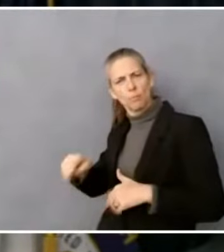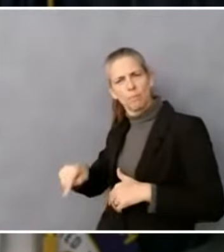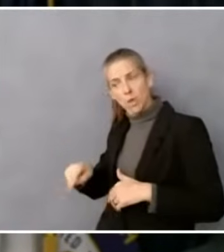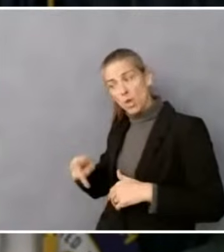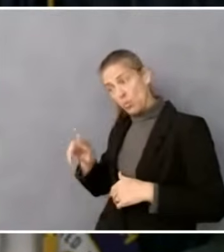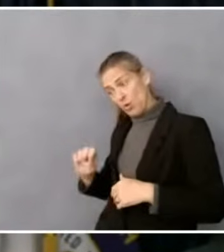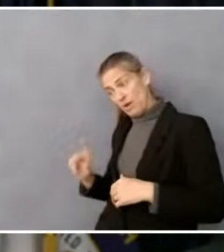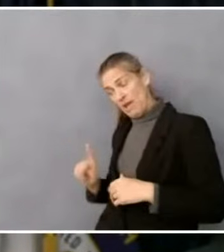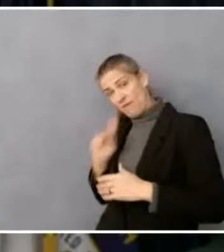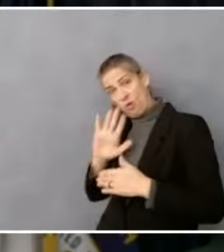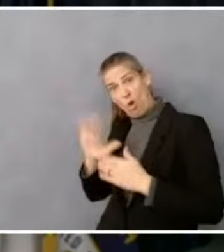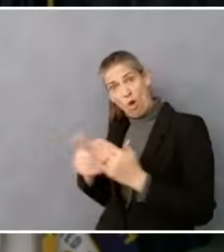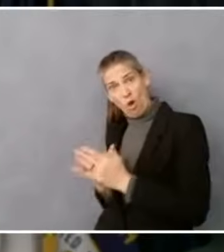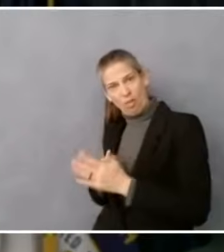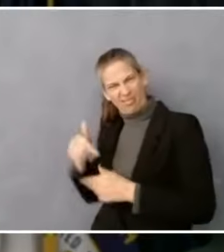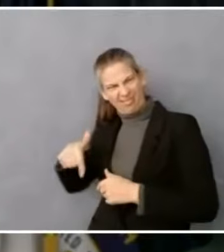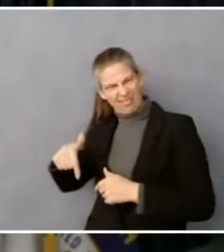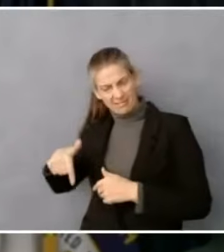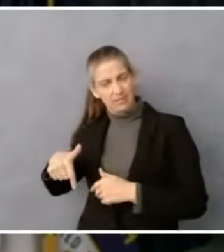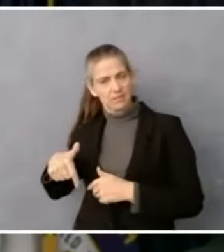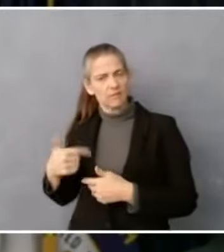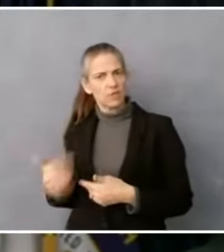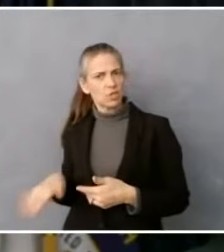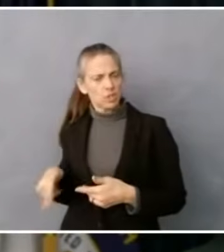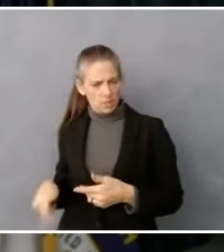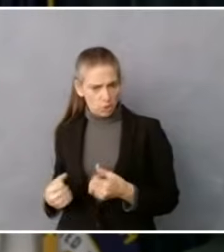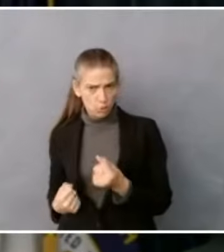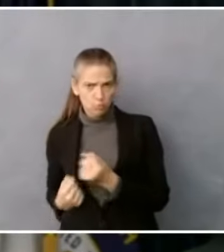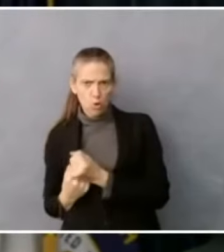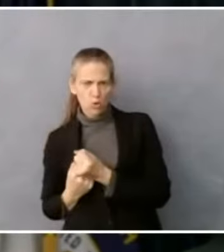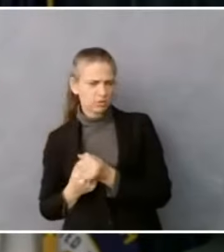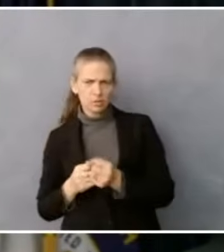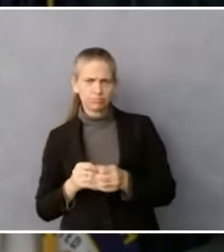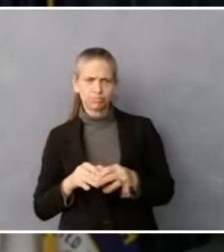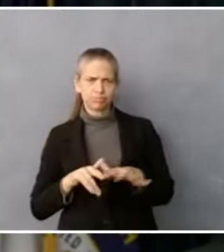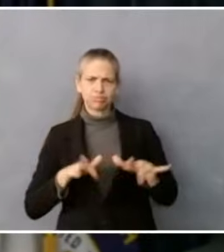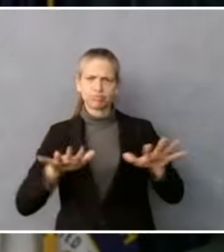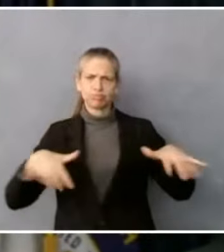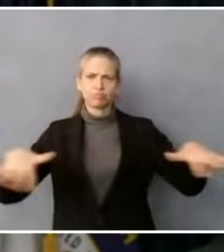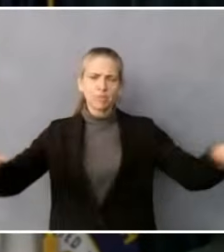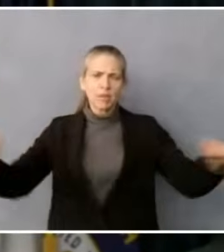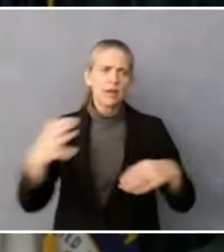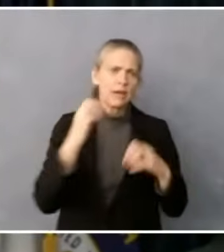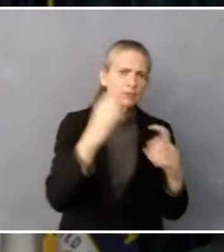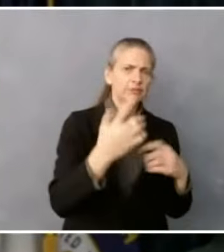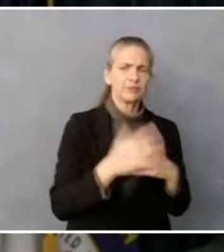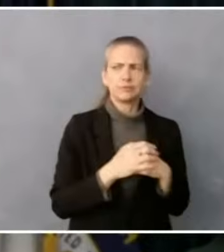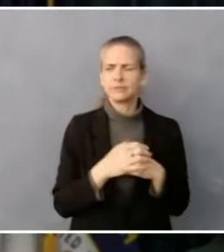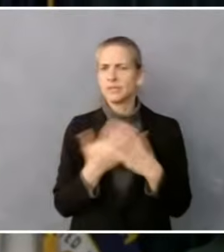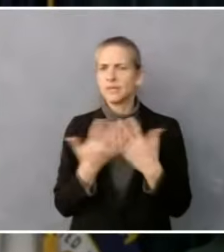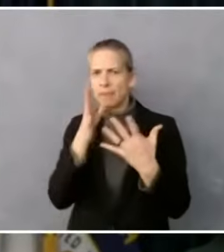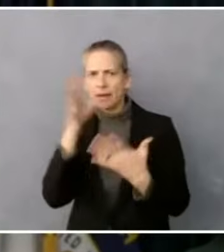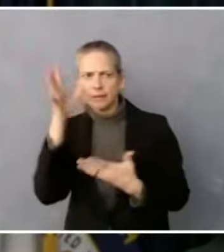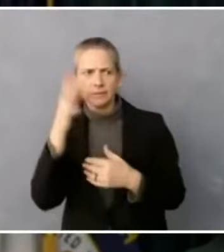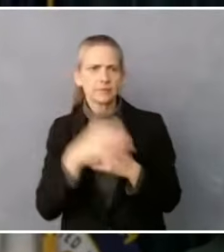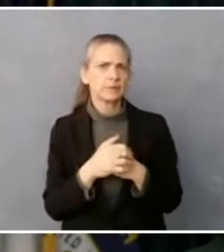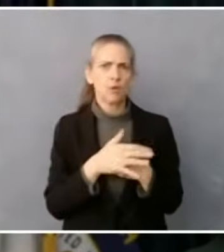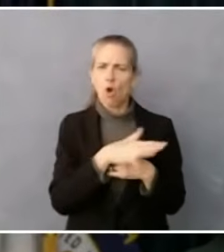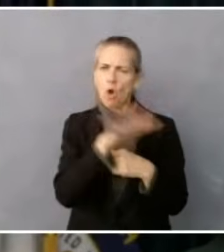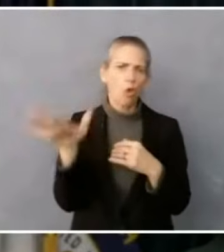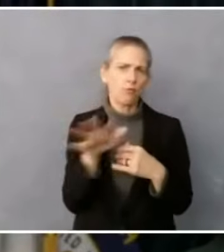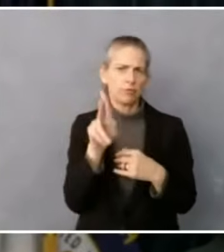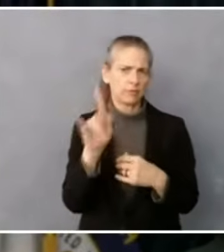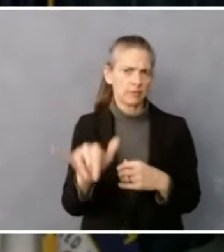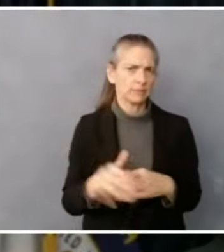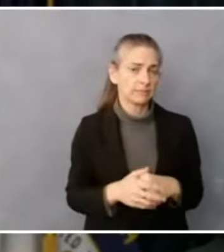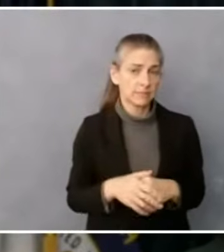been overwhelming and widespread, from parents and educators to business leaders all across the Commonwealth. This isn't just